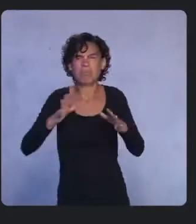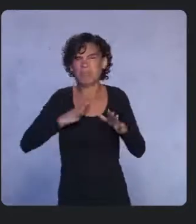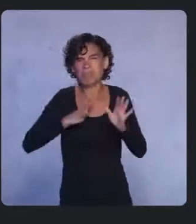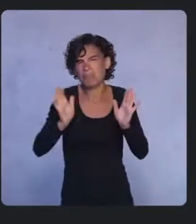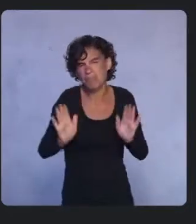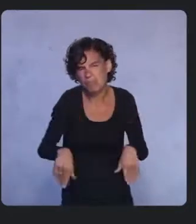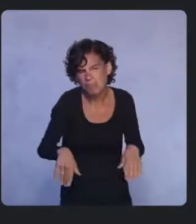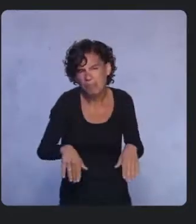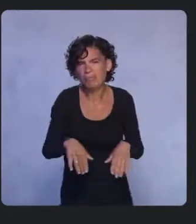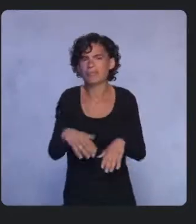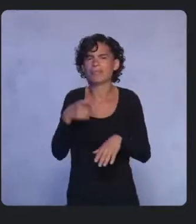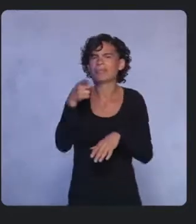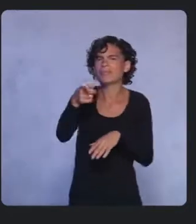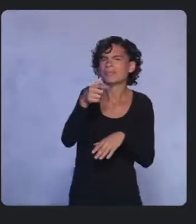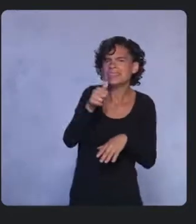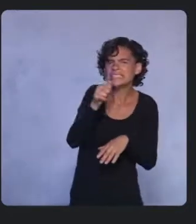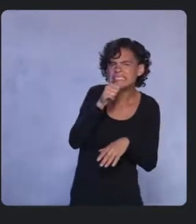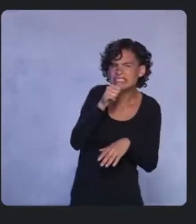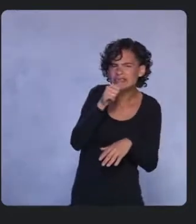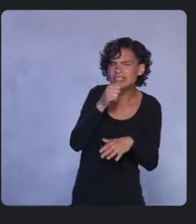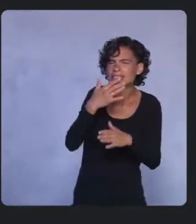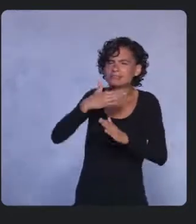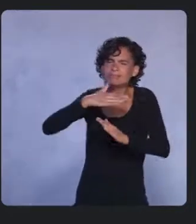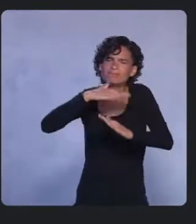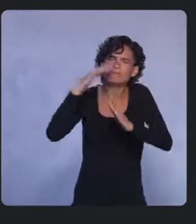the secret to a really good paper airplane?